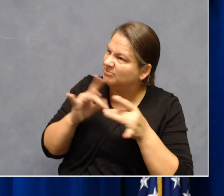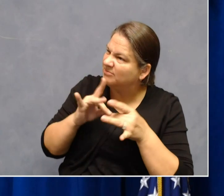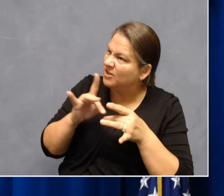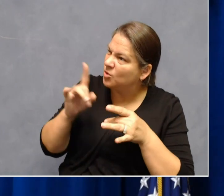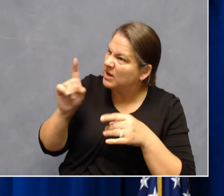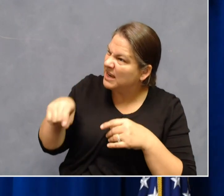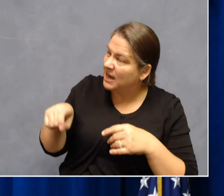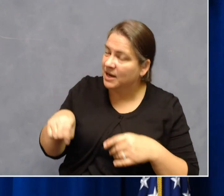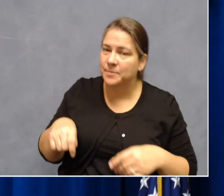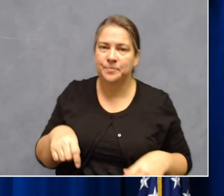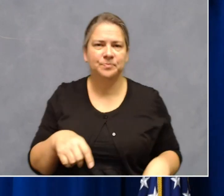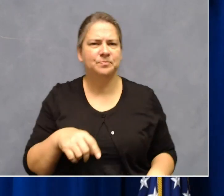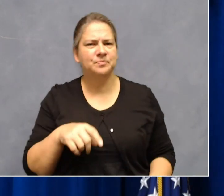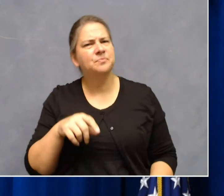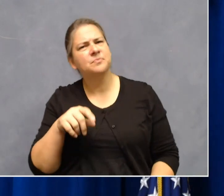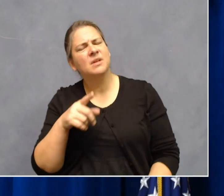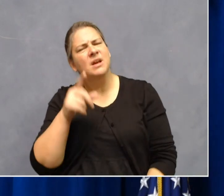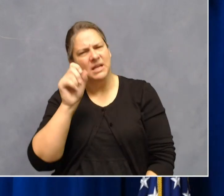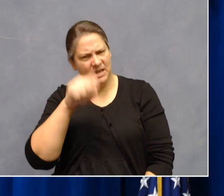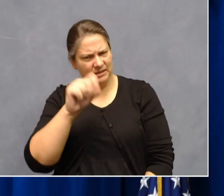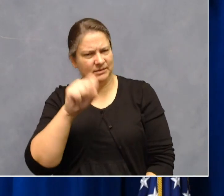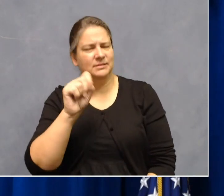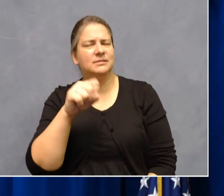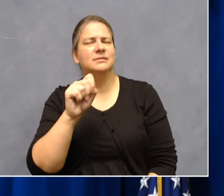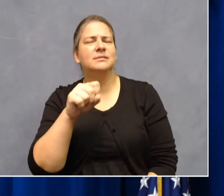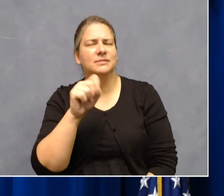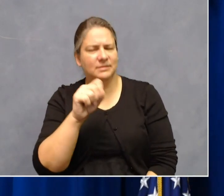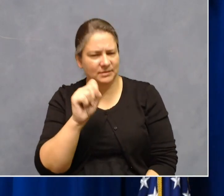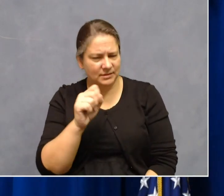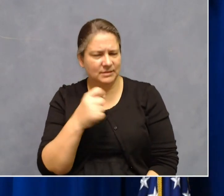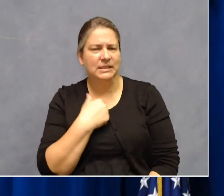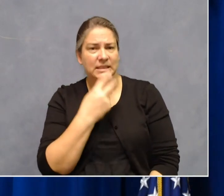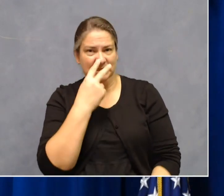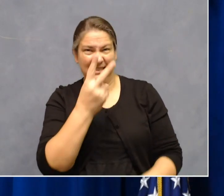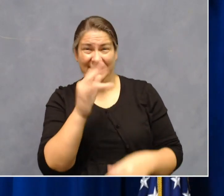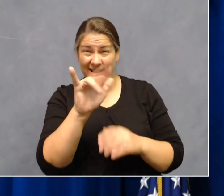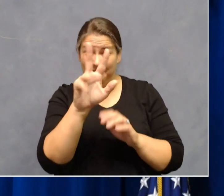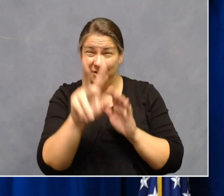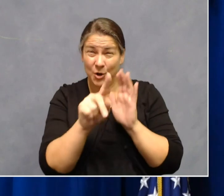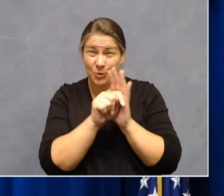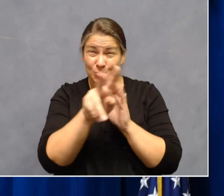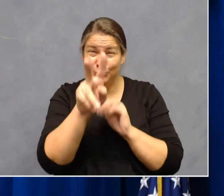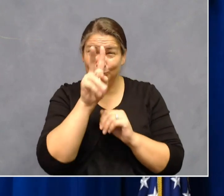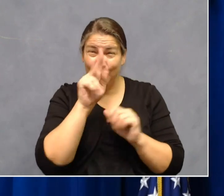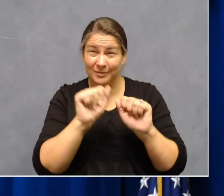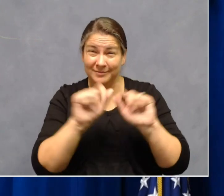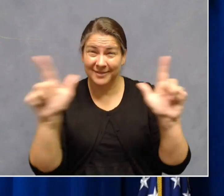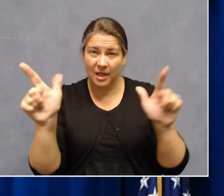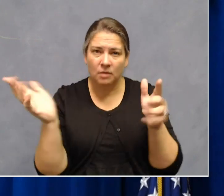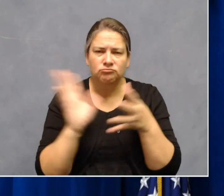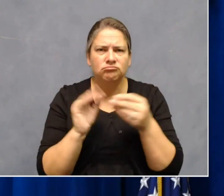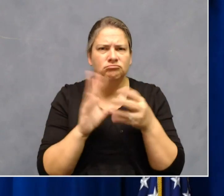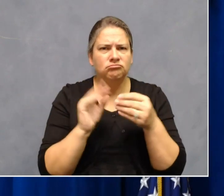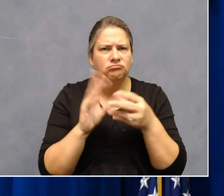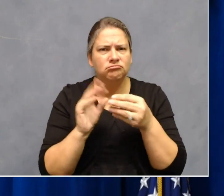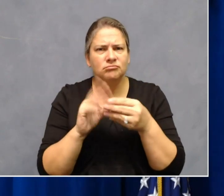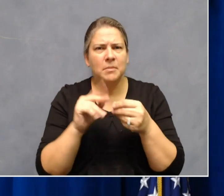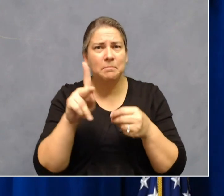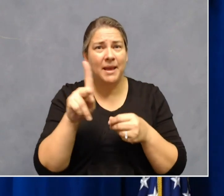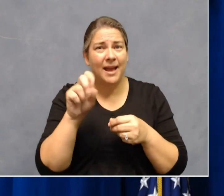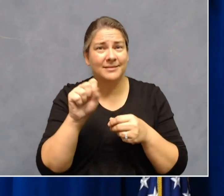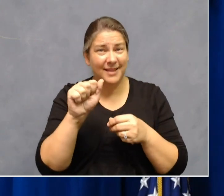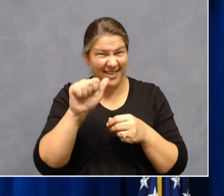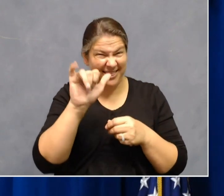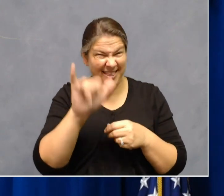today. We are hearing about it in communities across Kentucky. And remember, not every step that our local